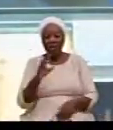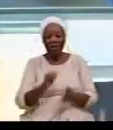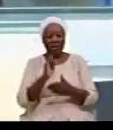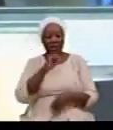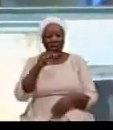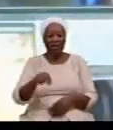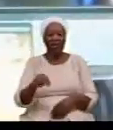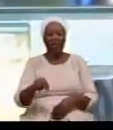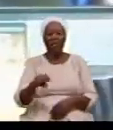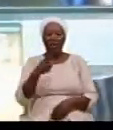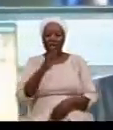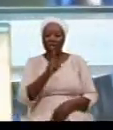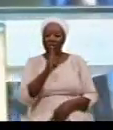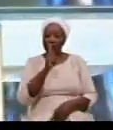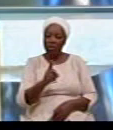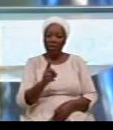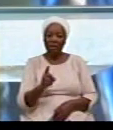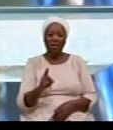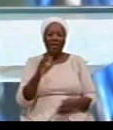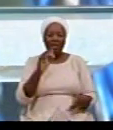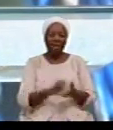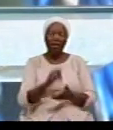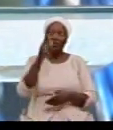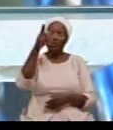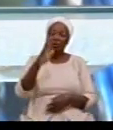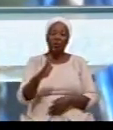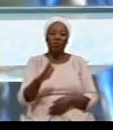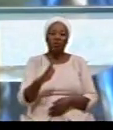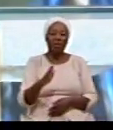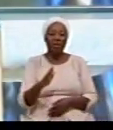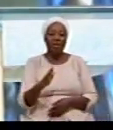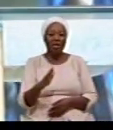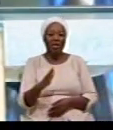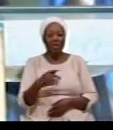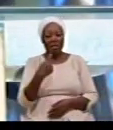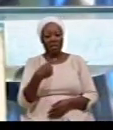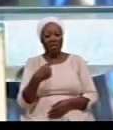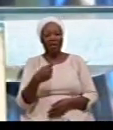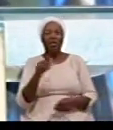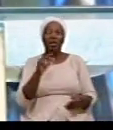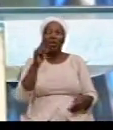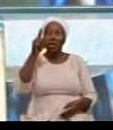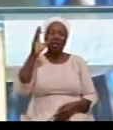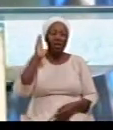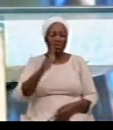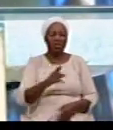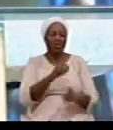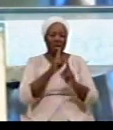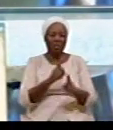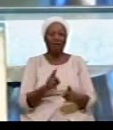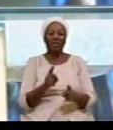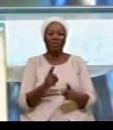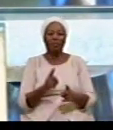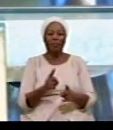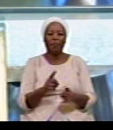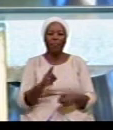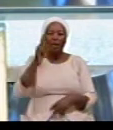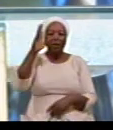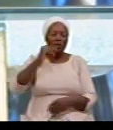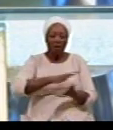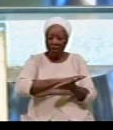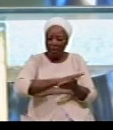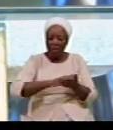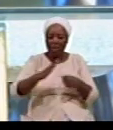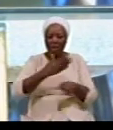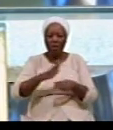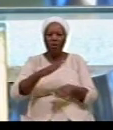is assurance that God says he will answer. He will wipe away our